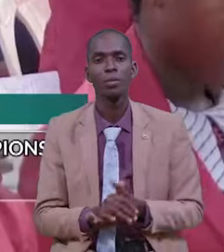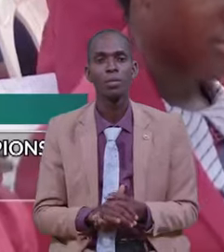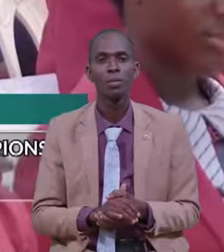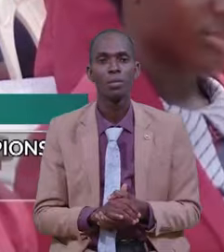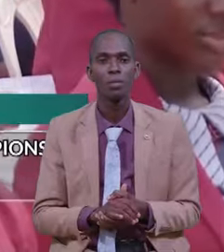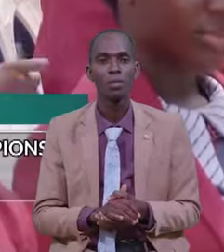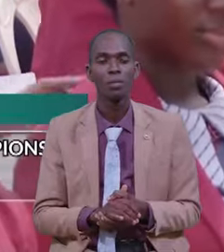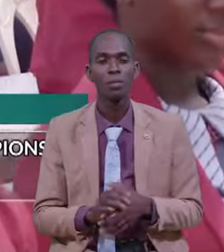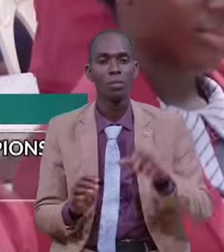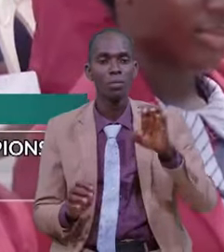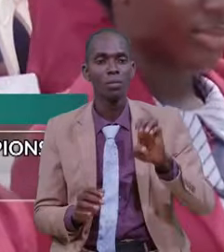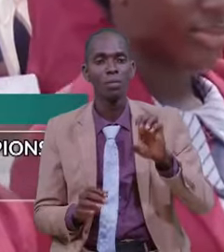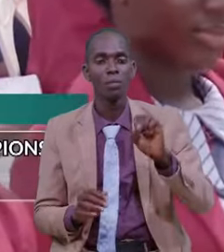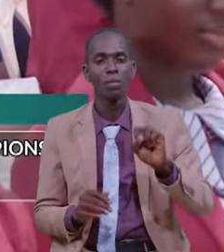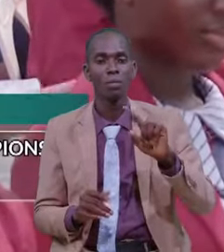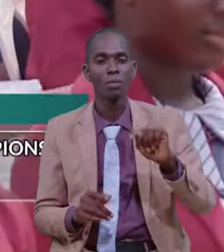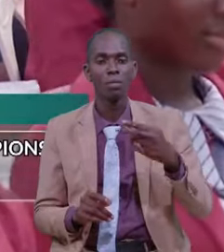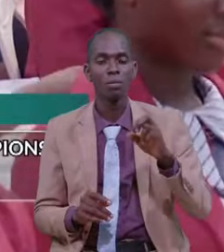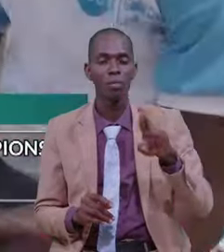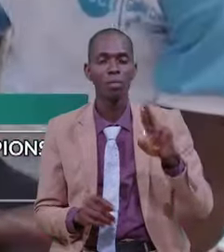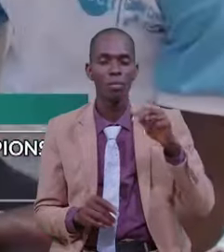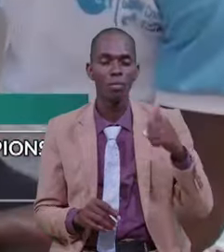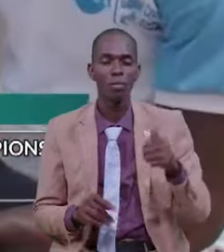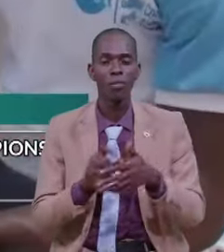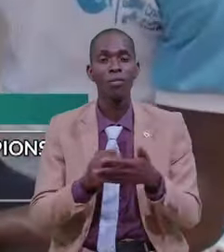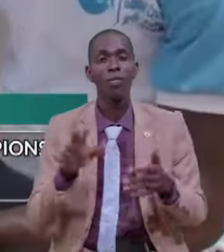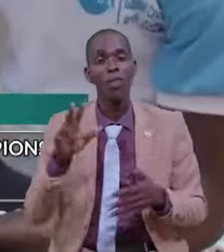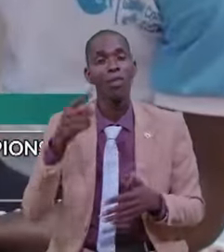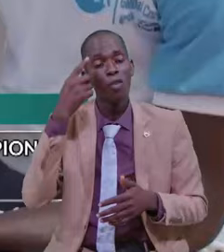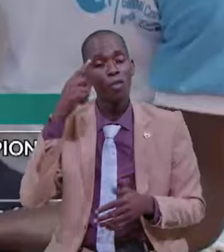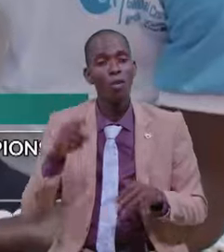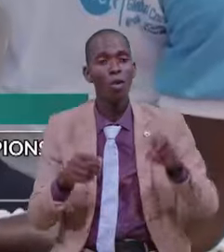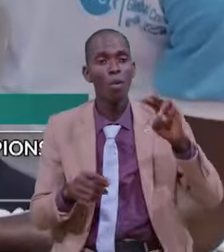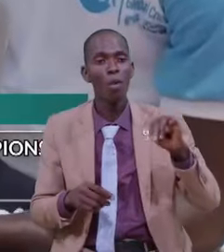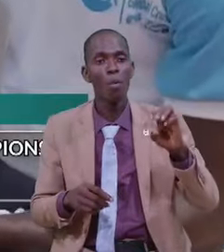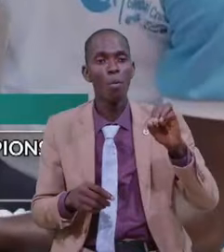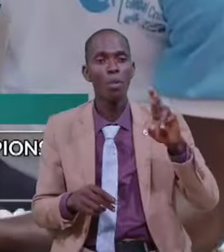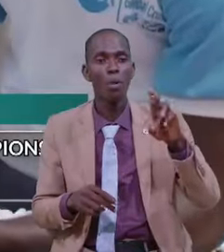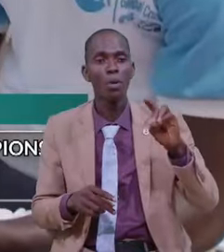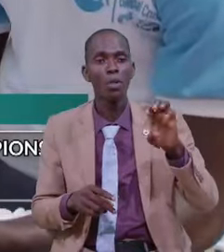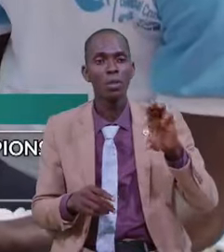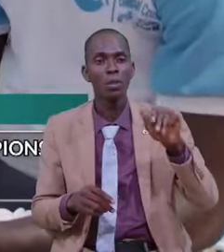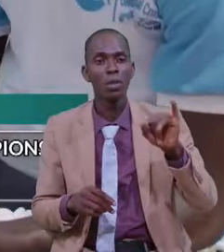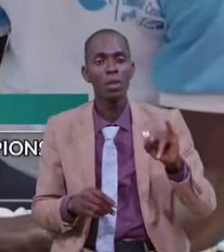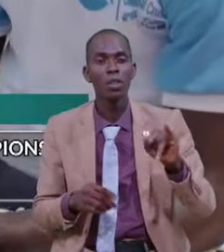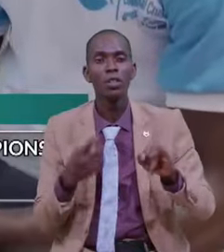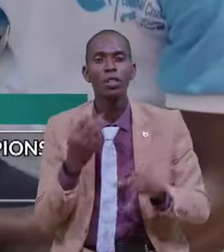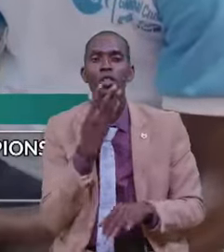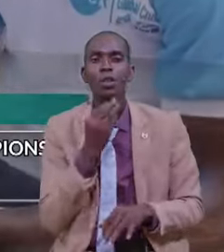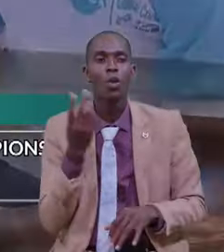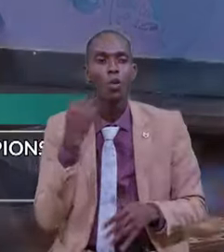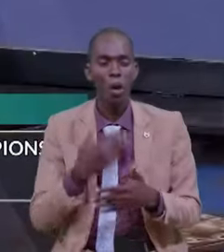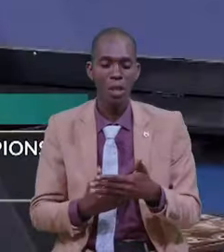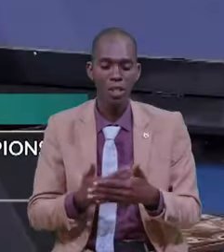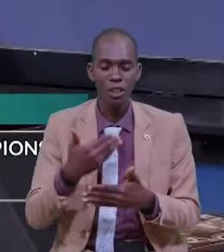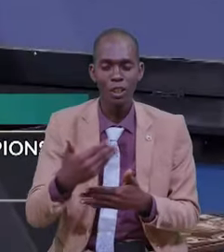In Esther chapter 10, verse 3, for Mordecai the Jew was next unto the